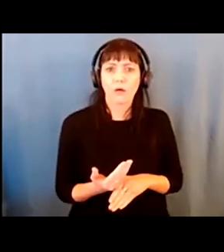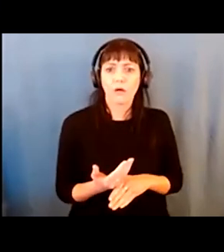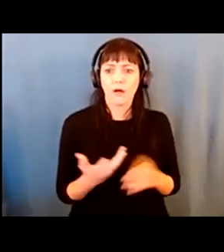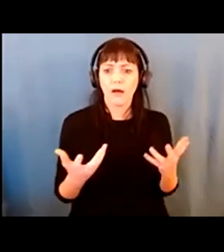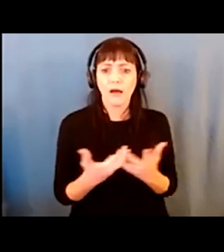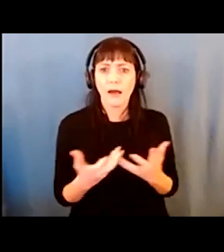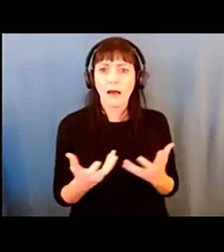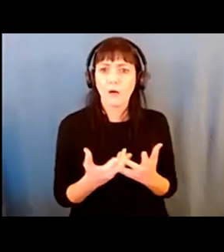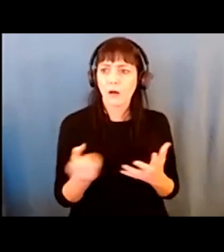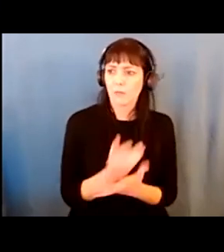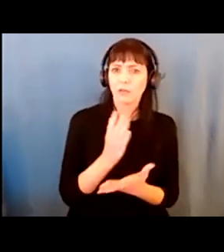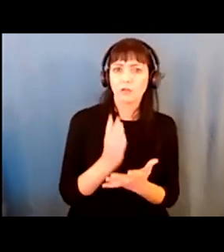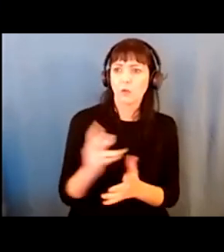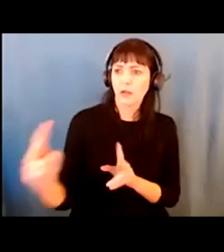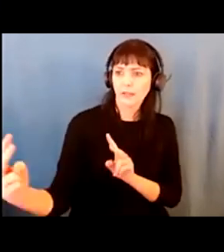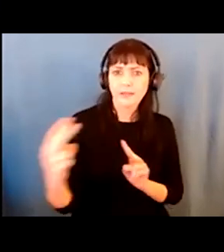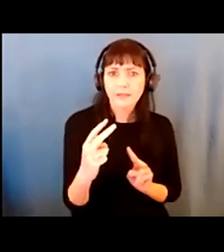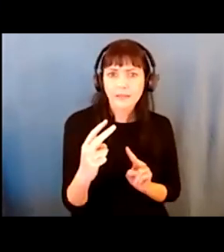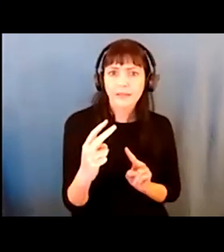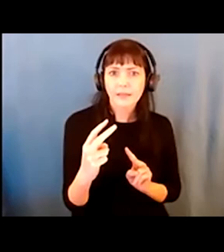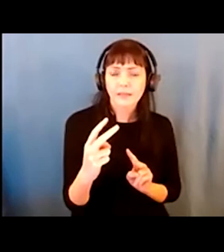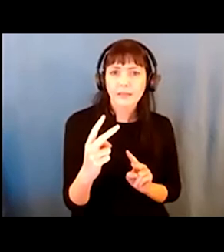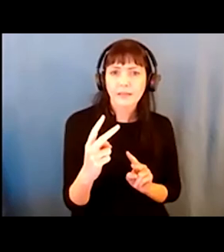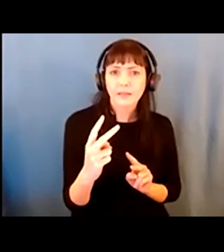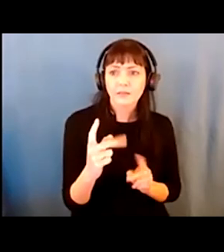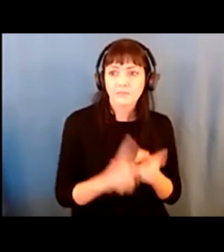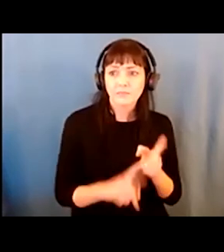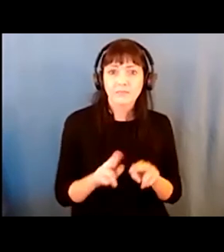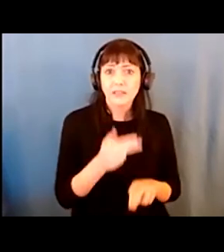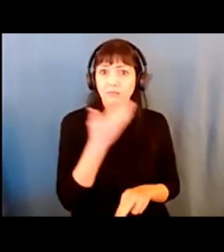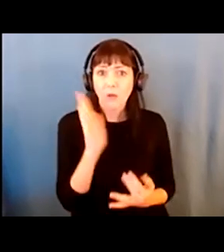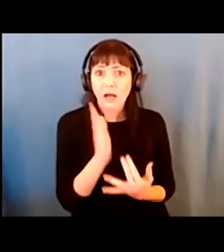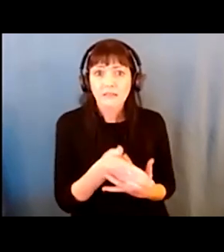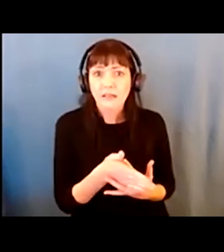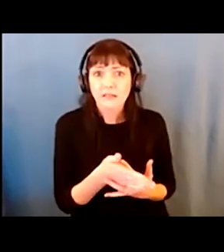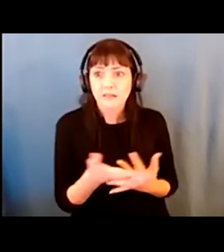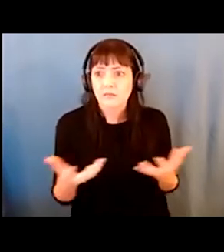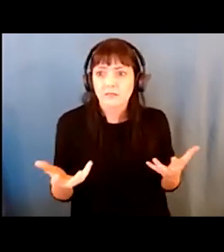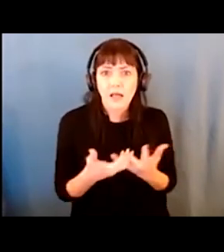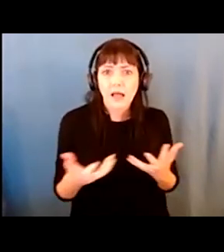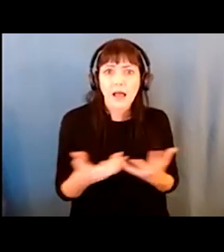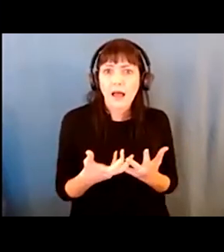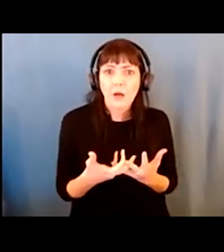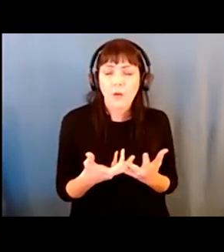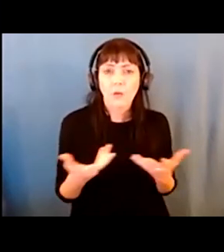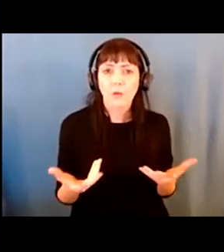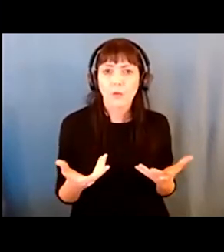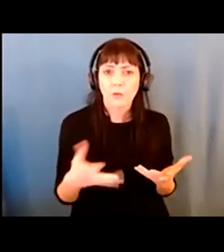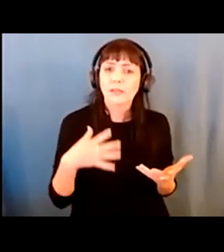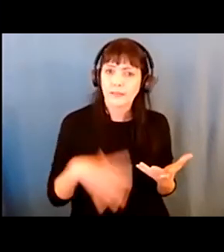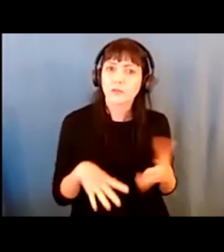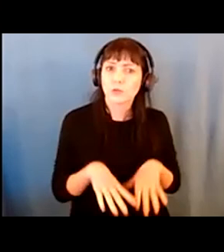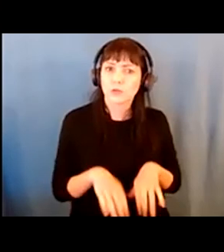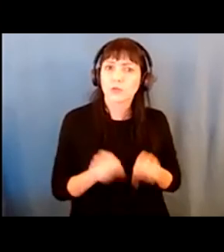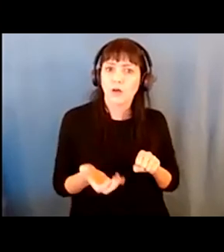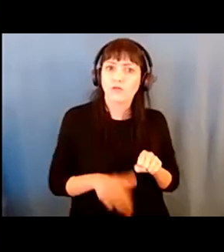do anything with that work if access is not part of the beginning story? It's